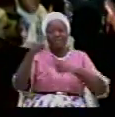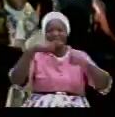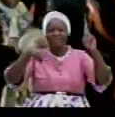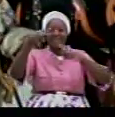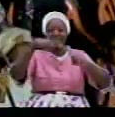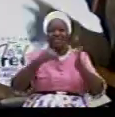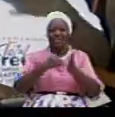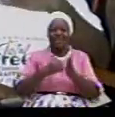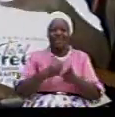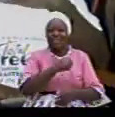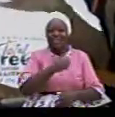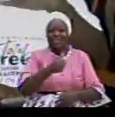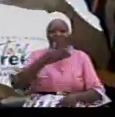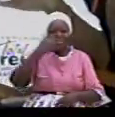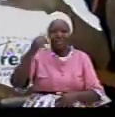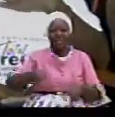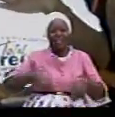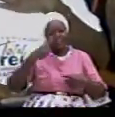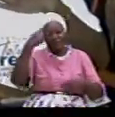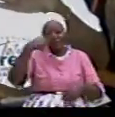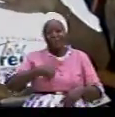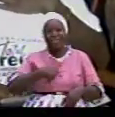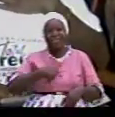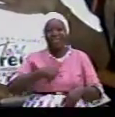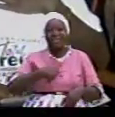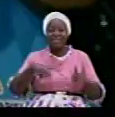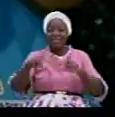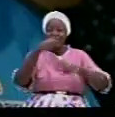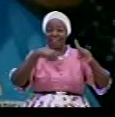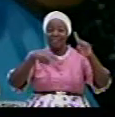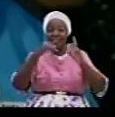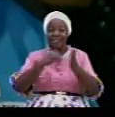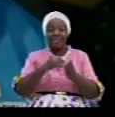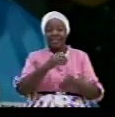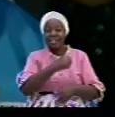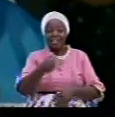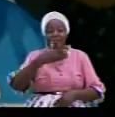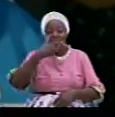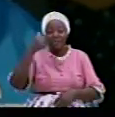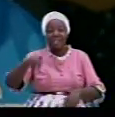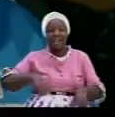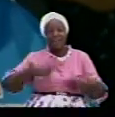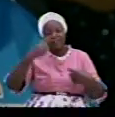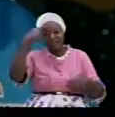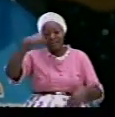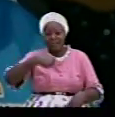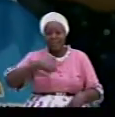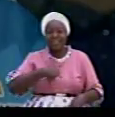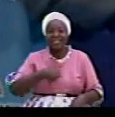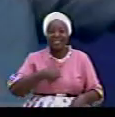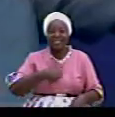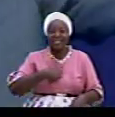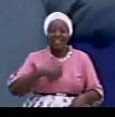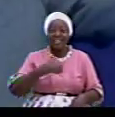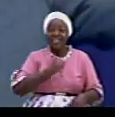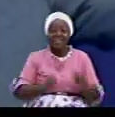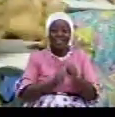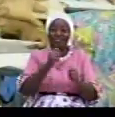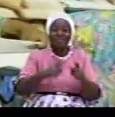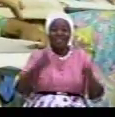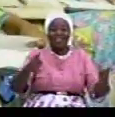life for me. A better life for me. A bigger life for